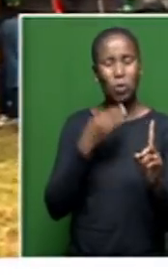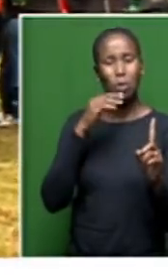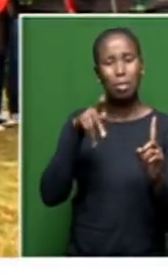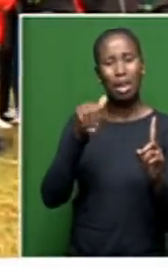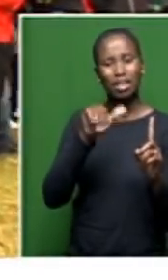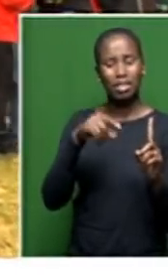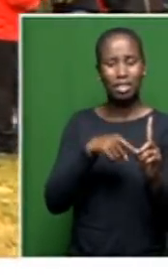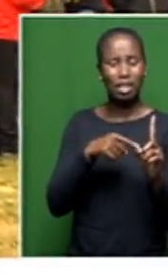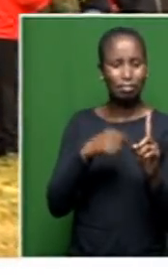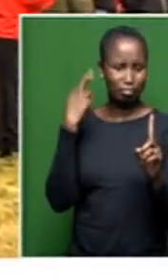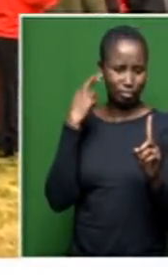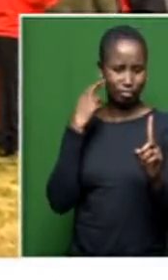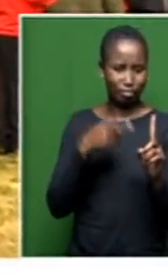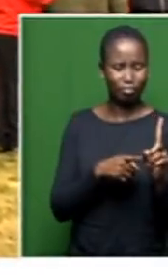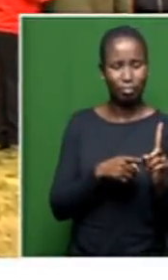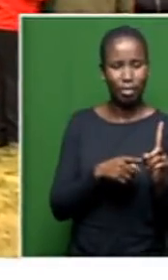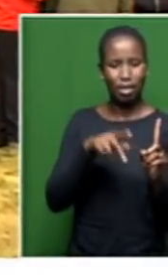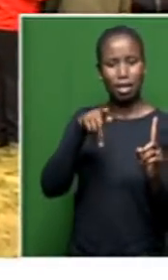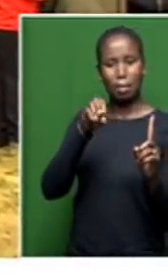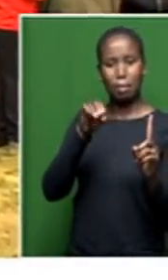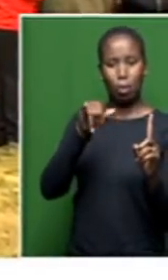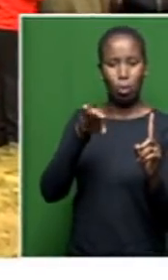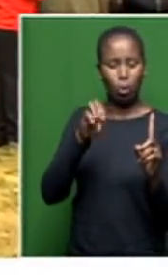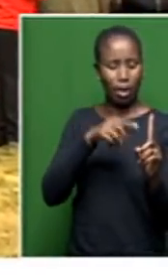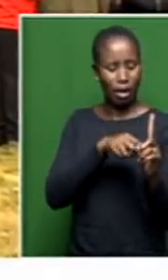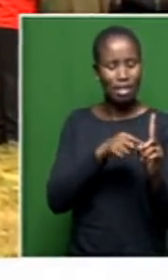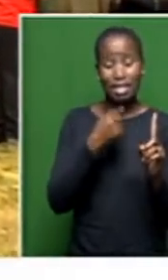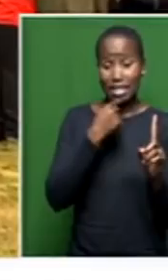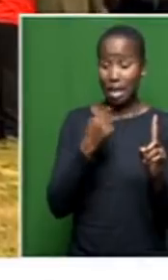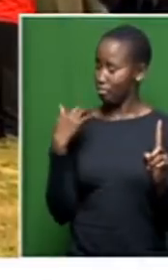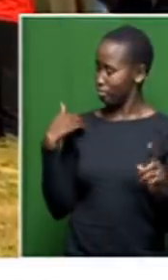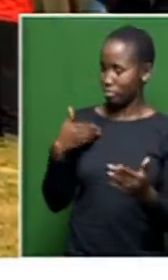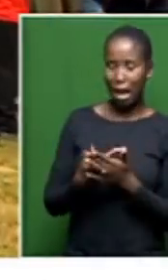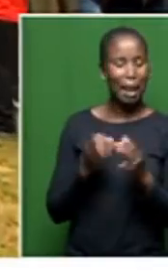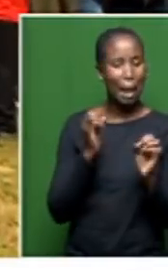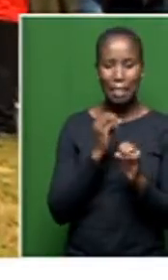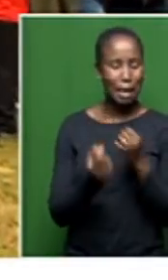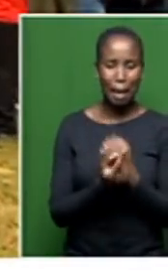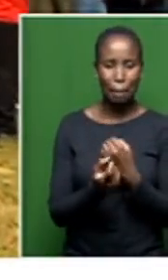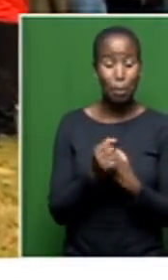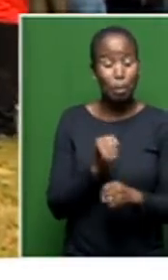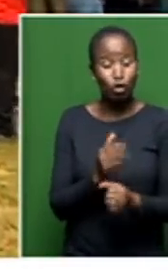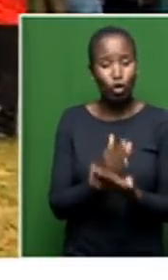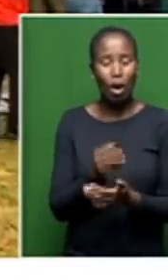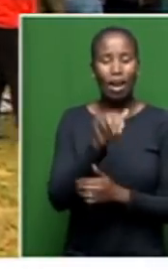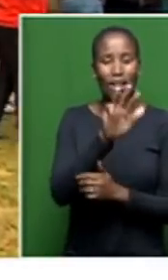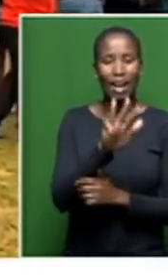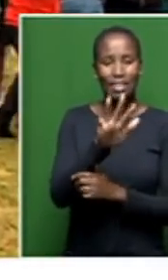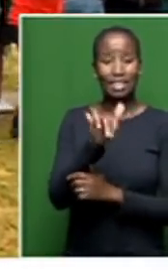General, Apa Pooe, saying that nothing has been done to ensure that the martyrs of the